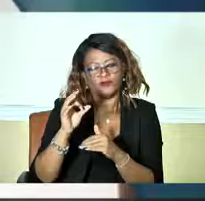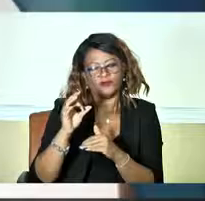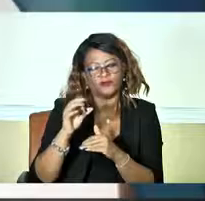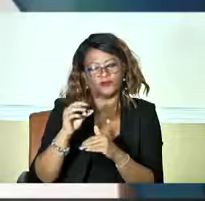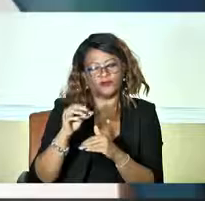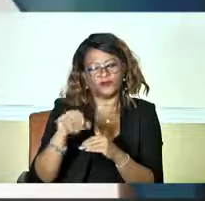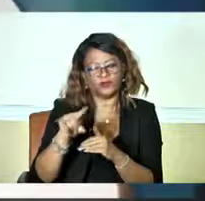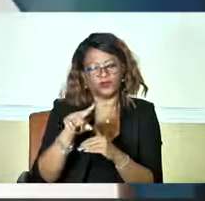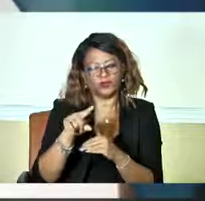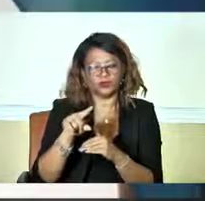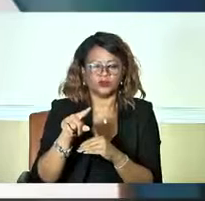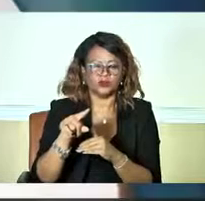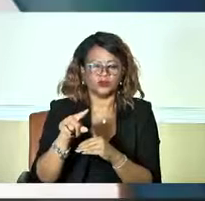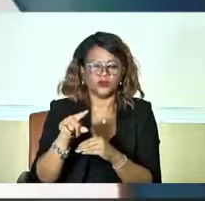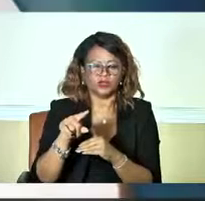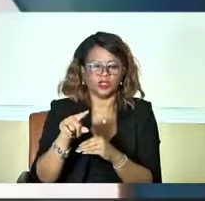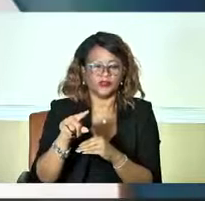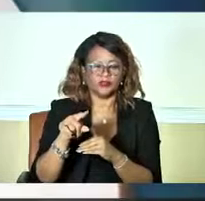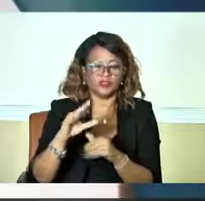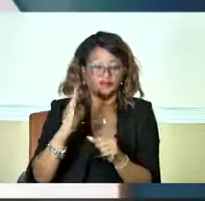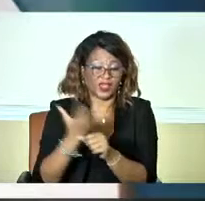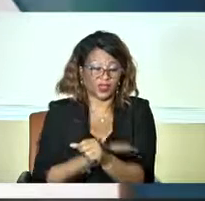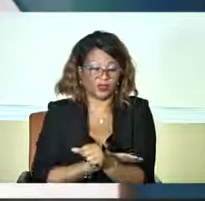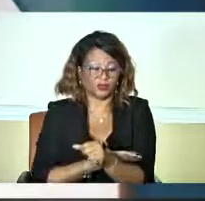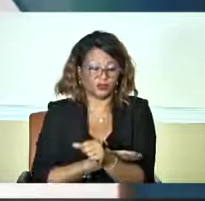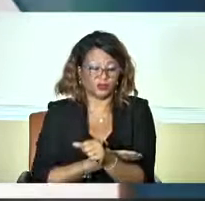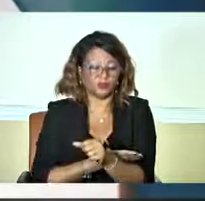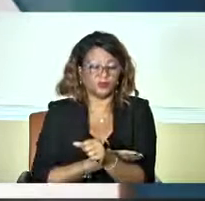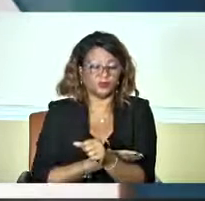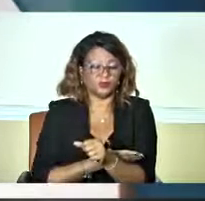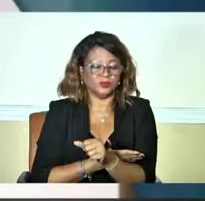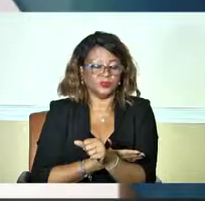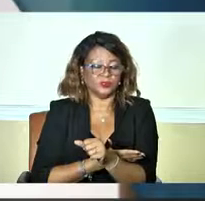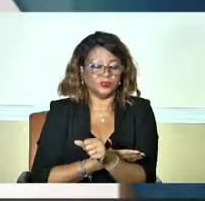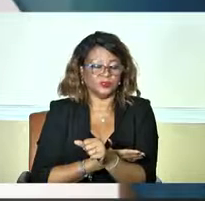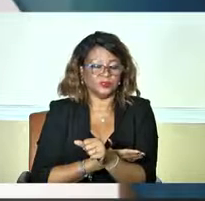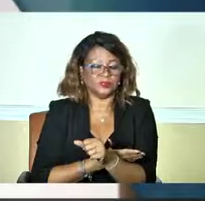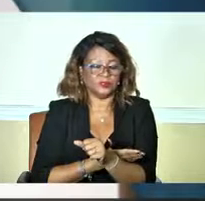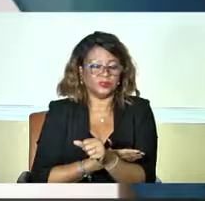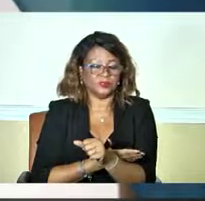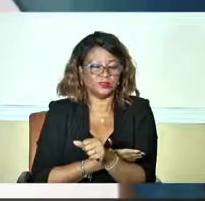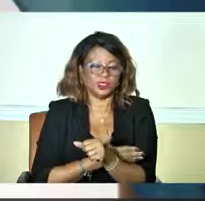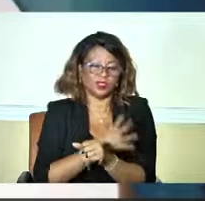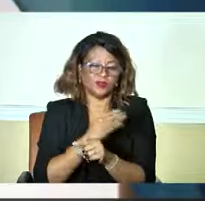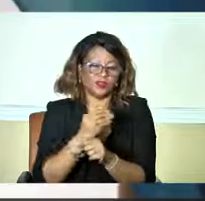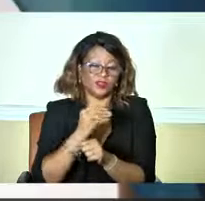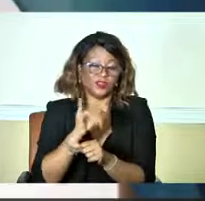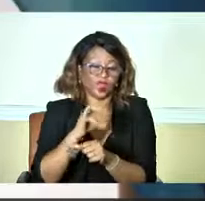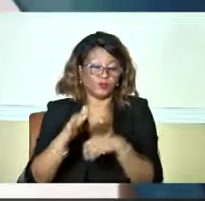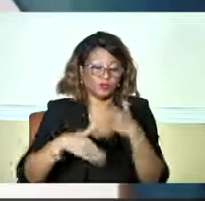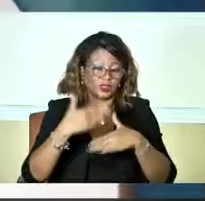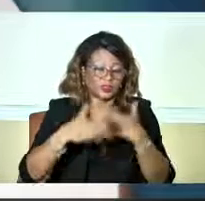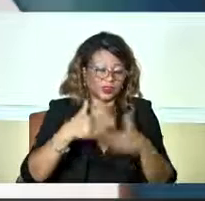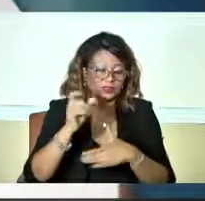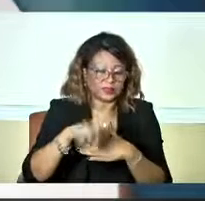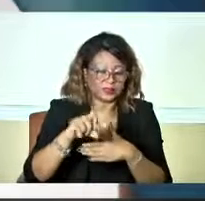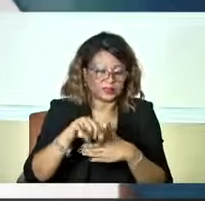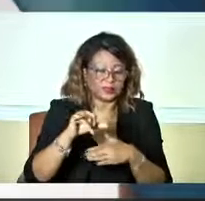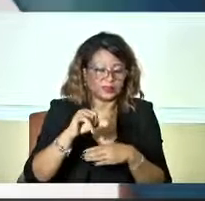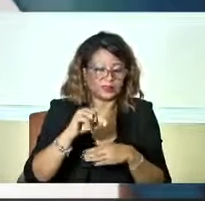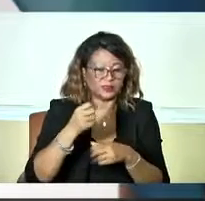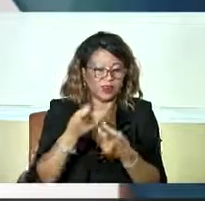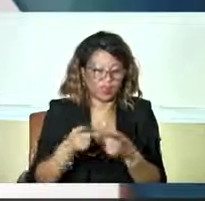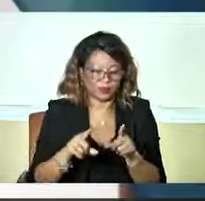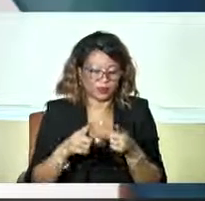been terminated. And as we had indicated, that process needed to take